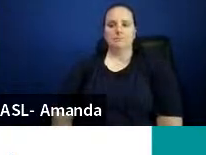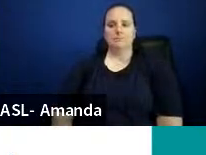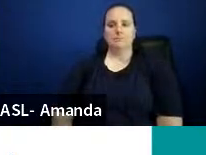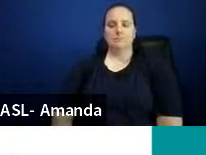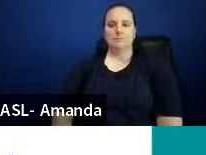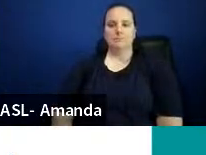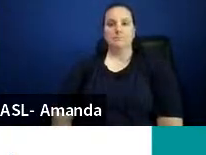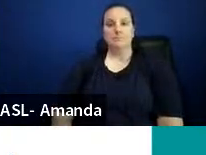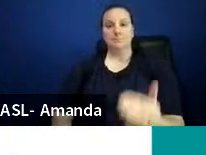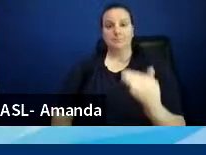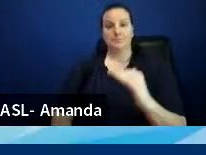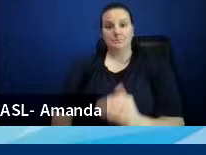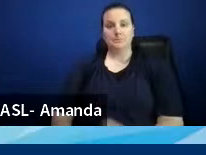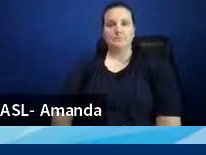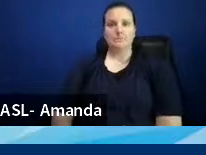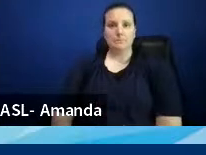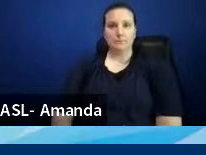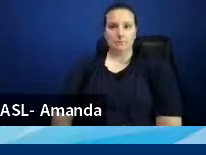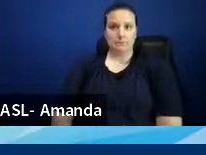slide, please.